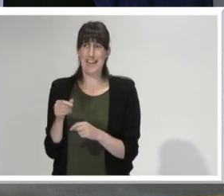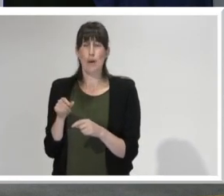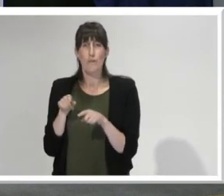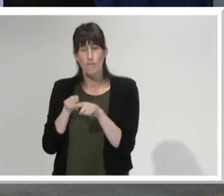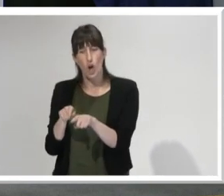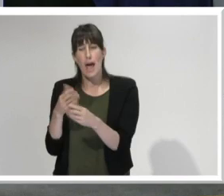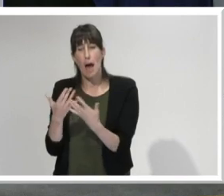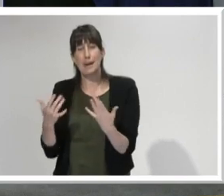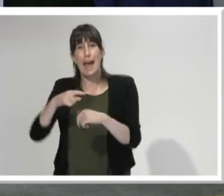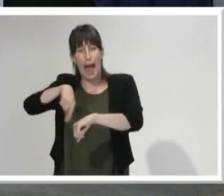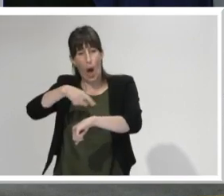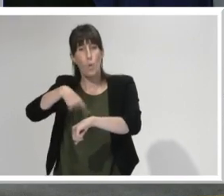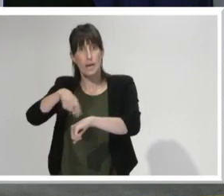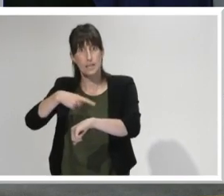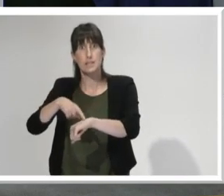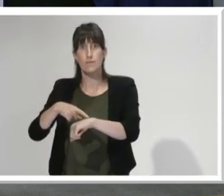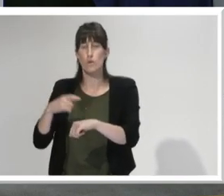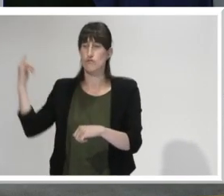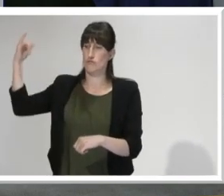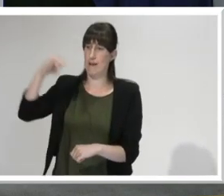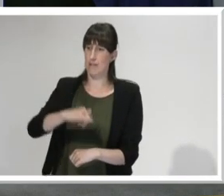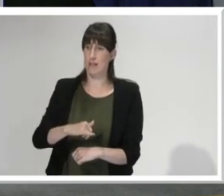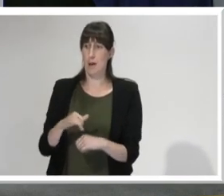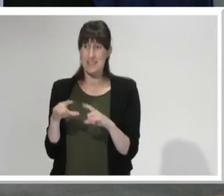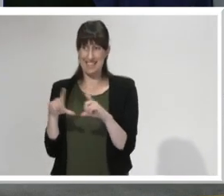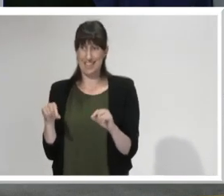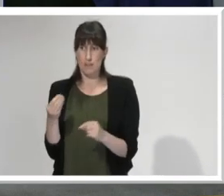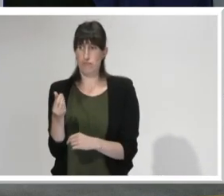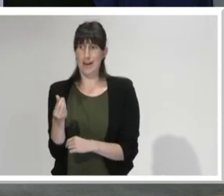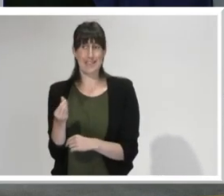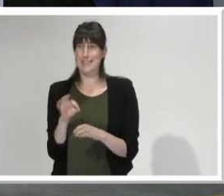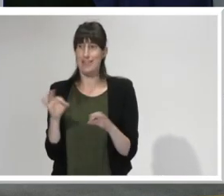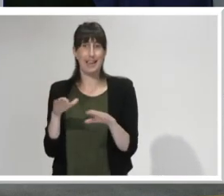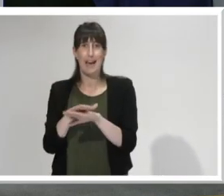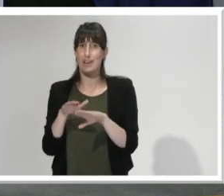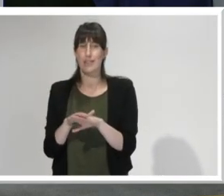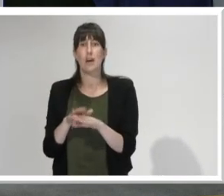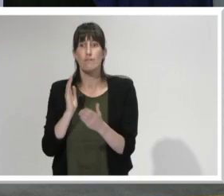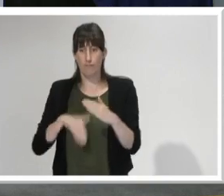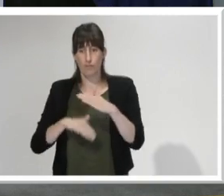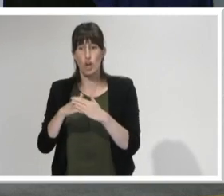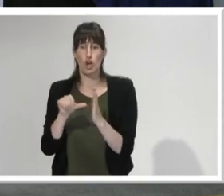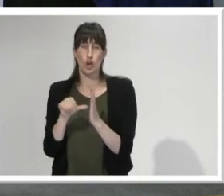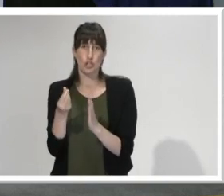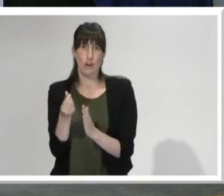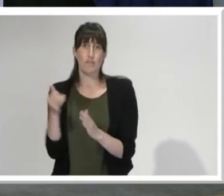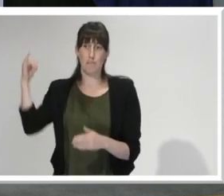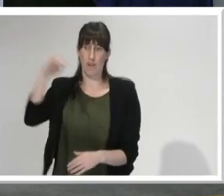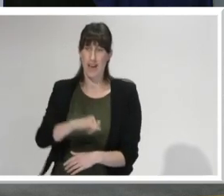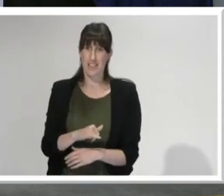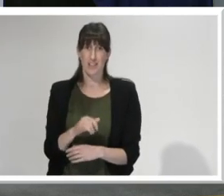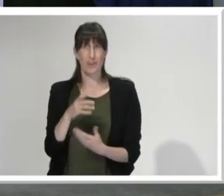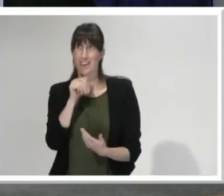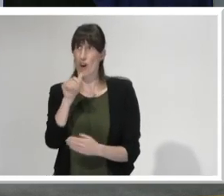is. I do acknowledge, though, that we are asking for a payment, and that's because the expectation is if you were overseas, you would have to get home